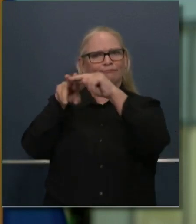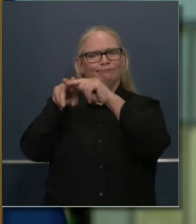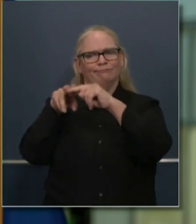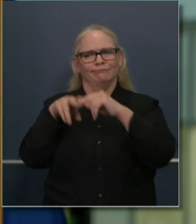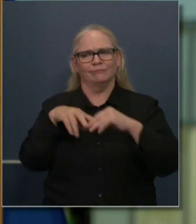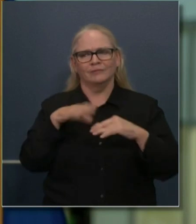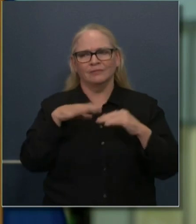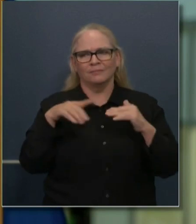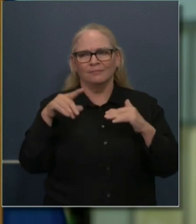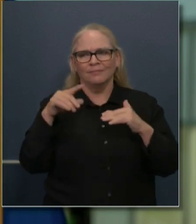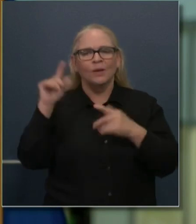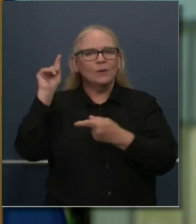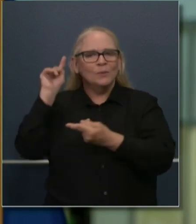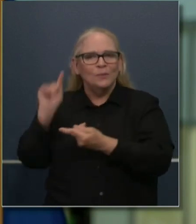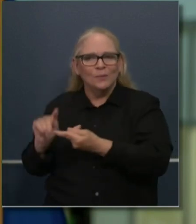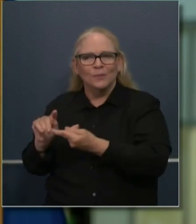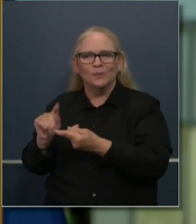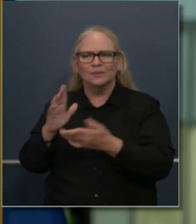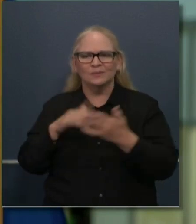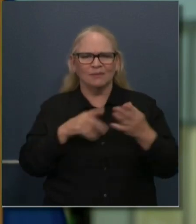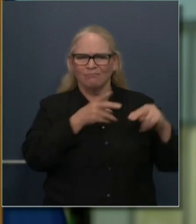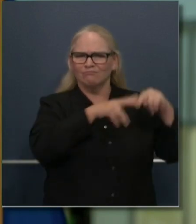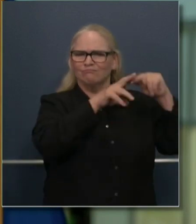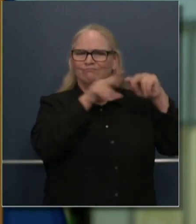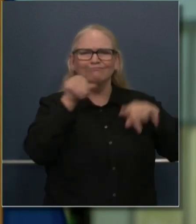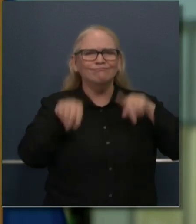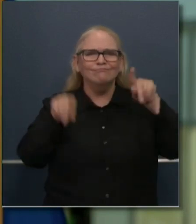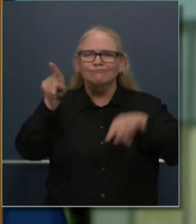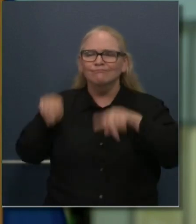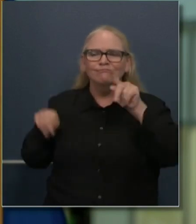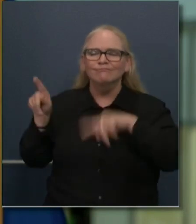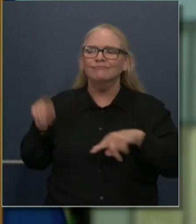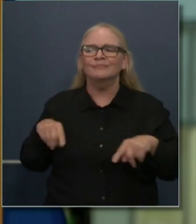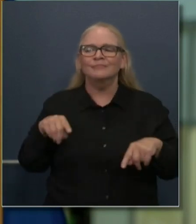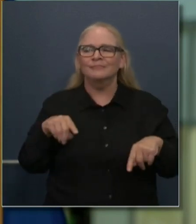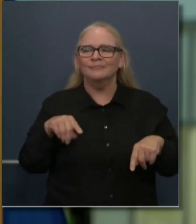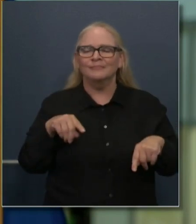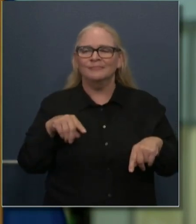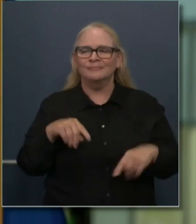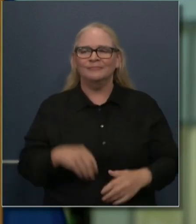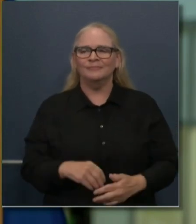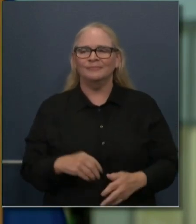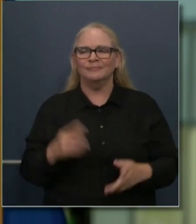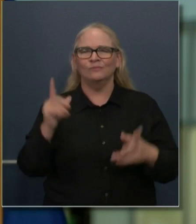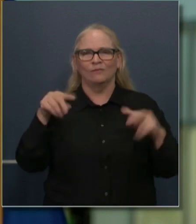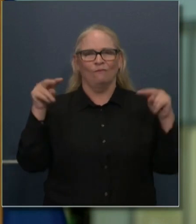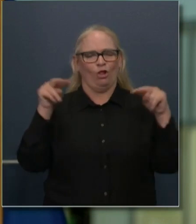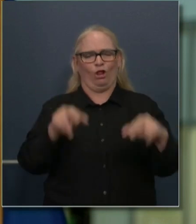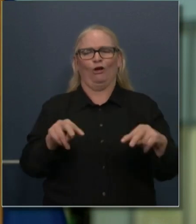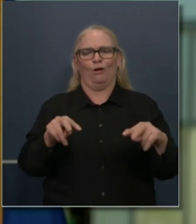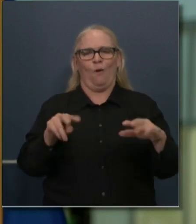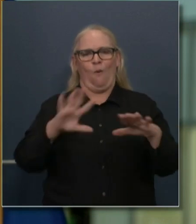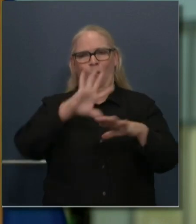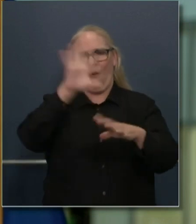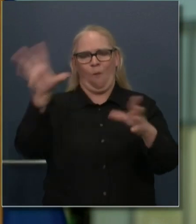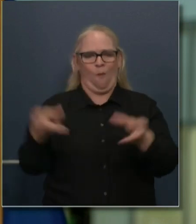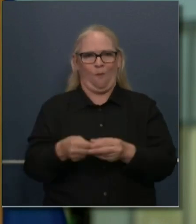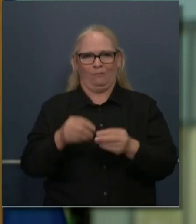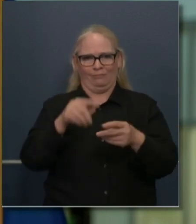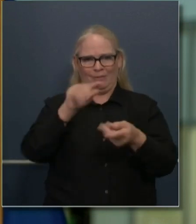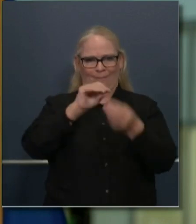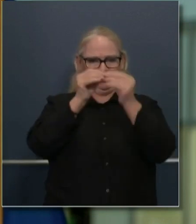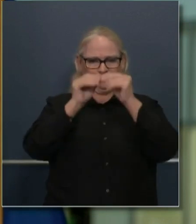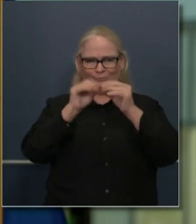closely, and some of the encouraging news in some of our counties is really tied to that R effective being below 1. And then others where